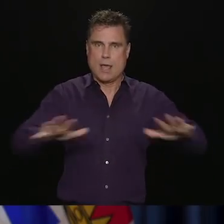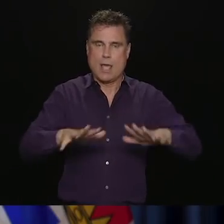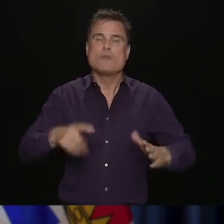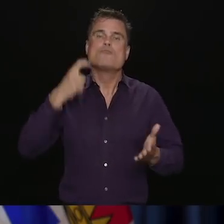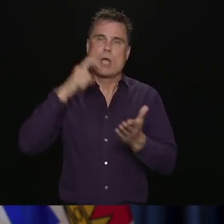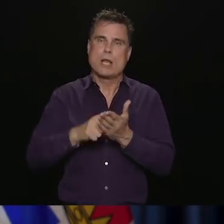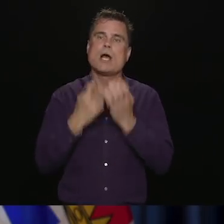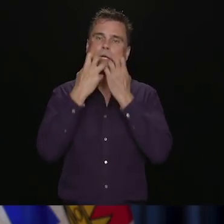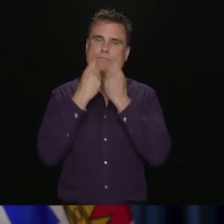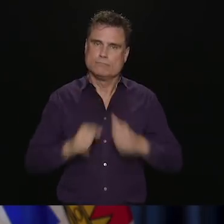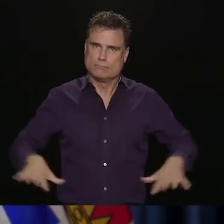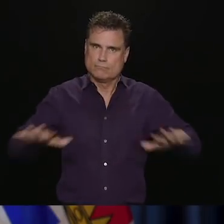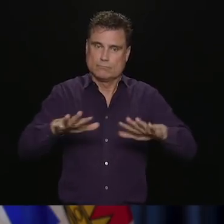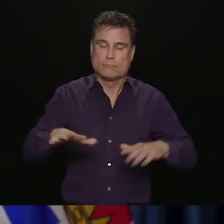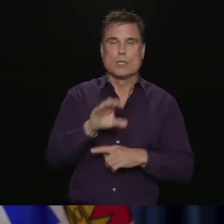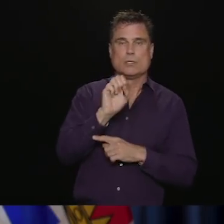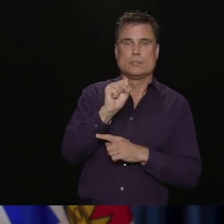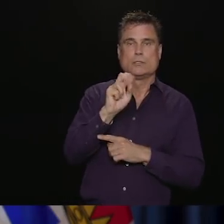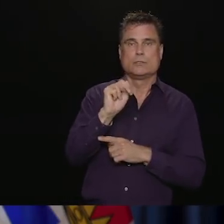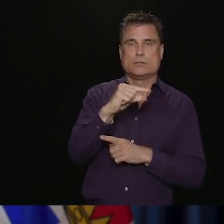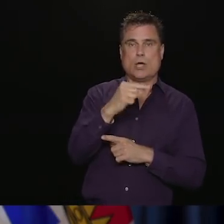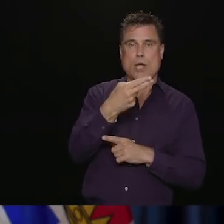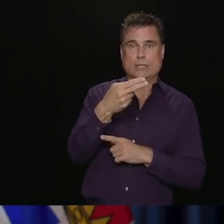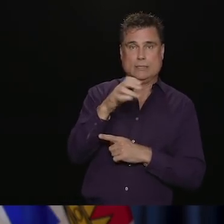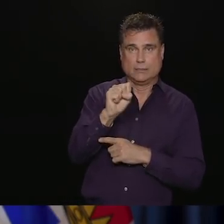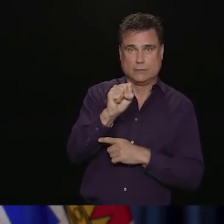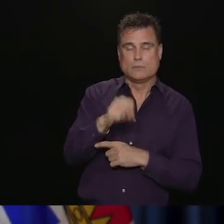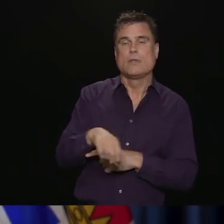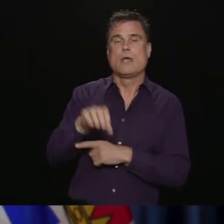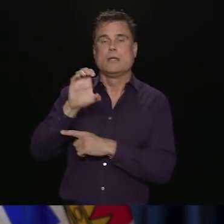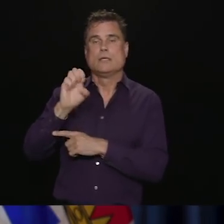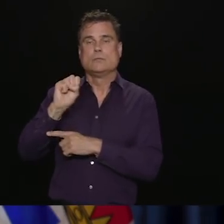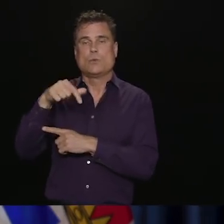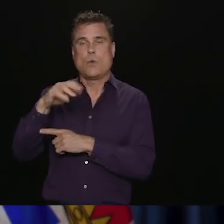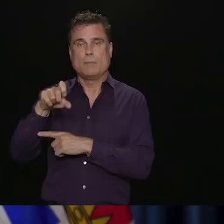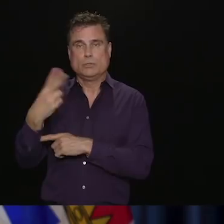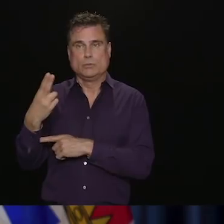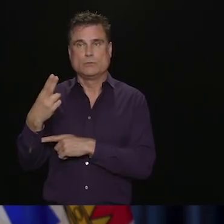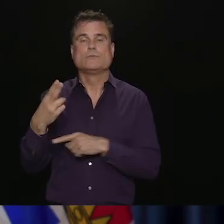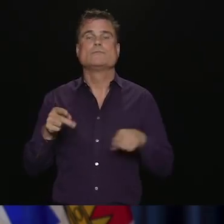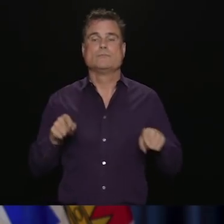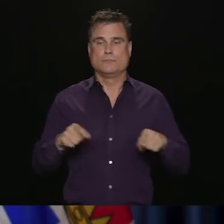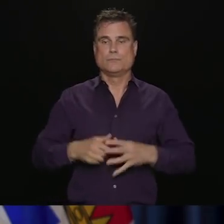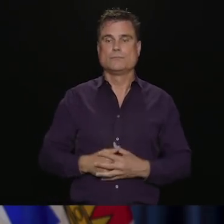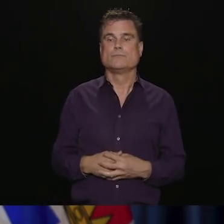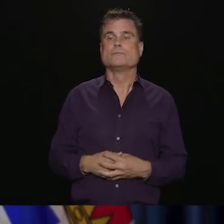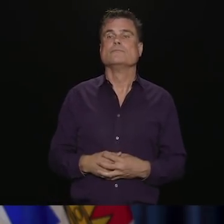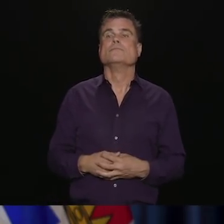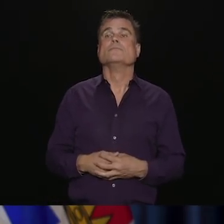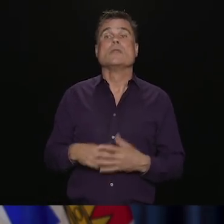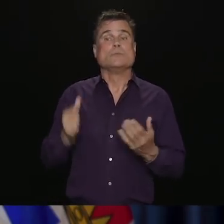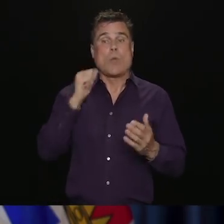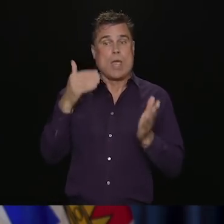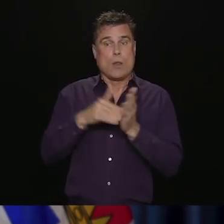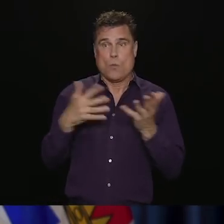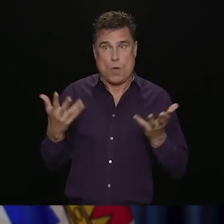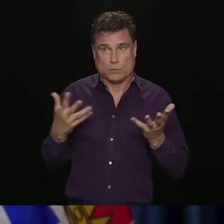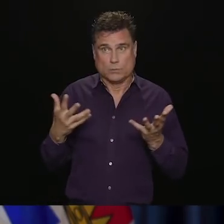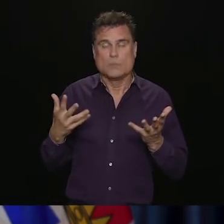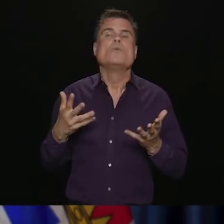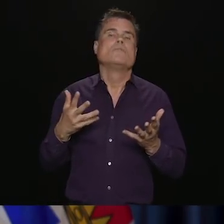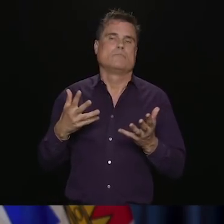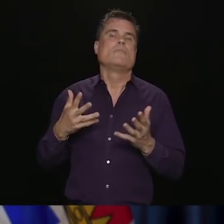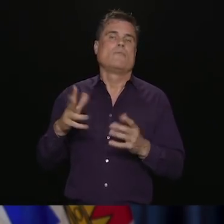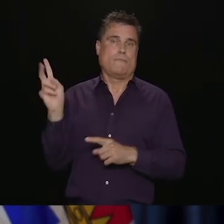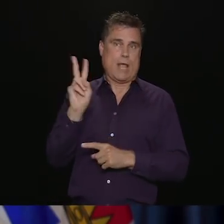Esquimalt First Nations. Tomorrow, there will be a COVID-19 briefing. It'll be from the Vancouver Cabinet Offices tomorrow at 3